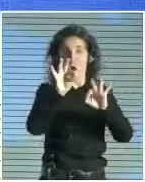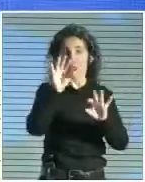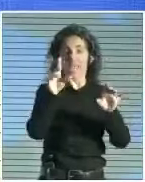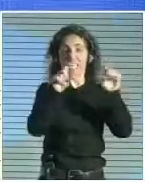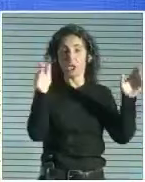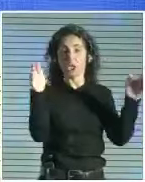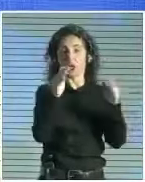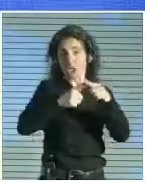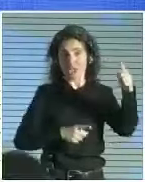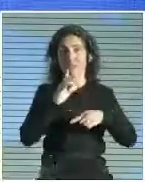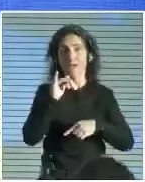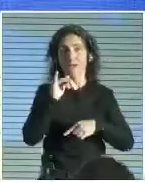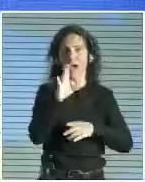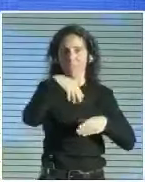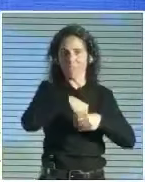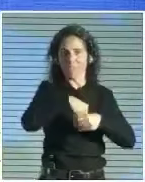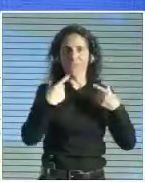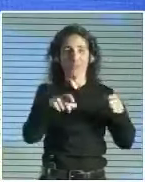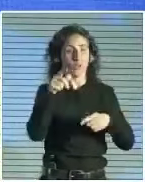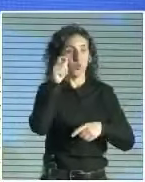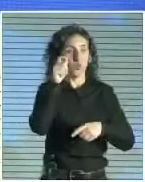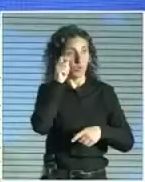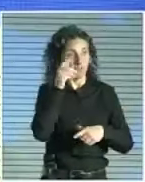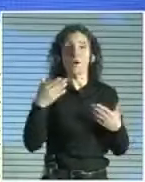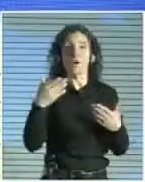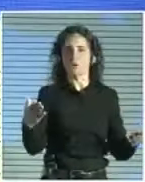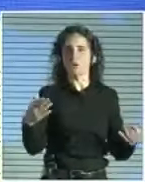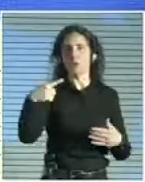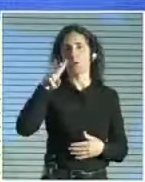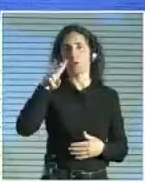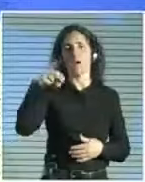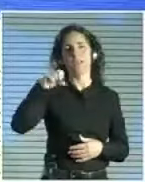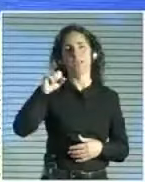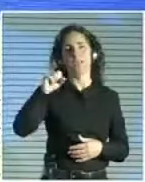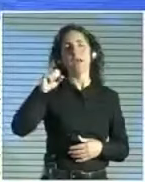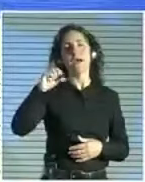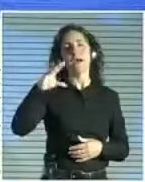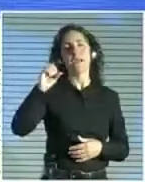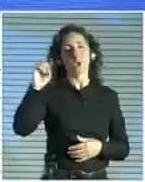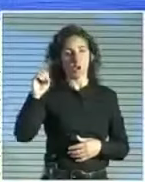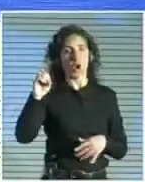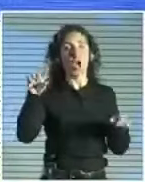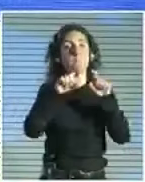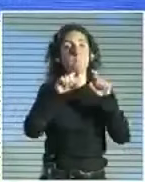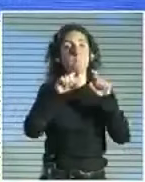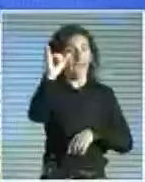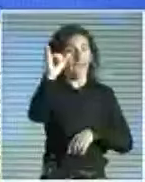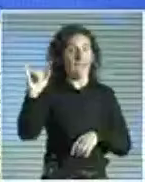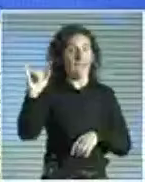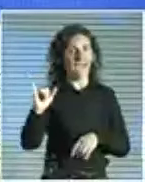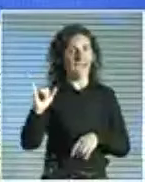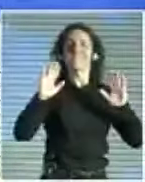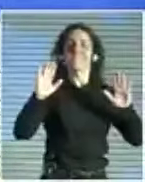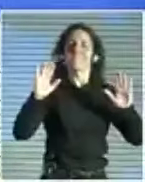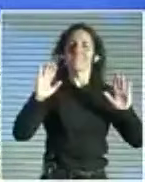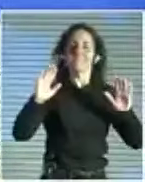there in Guanajuato, but they're not that big, as we heard in the stage yesterday, Gloria from Iberostar and so